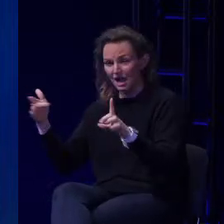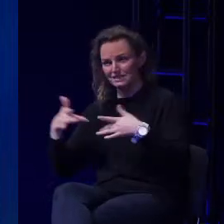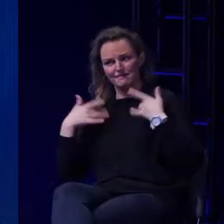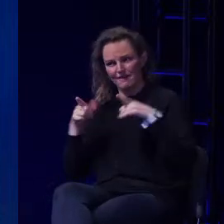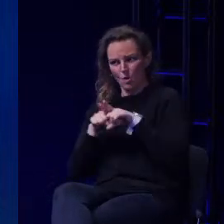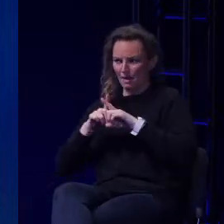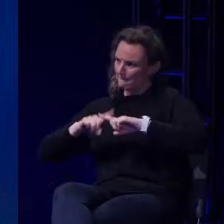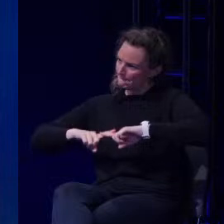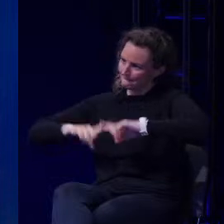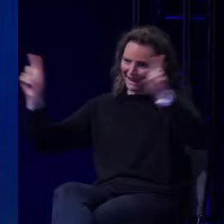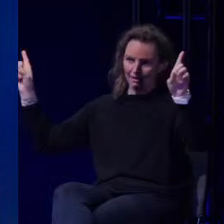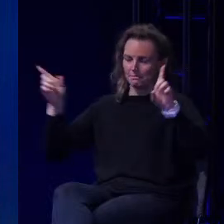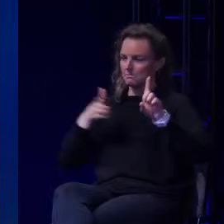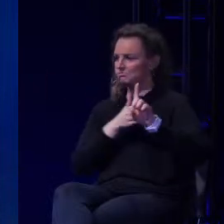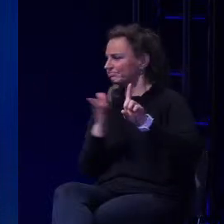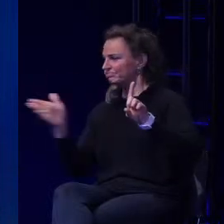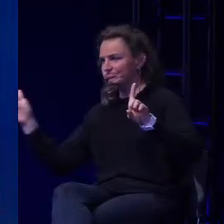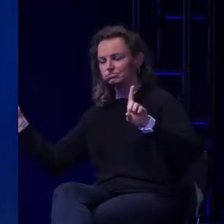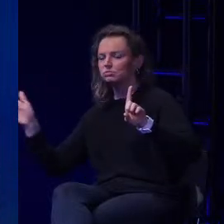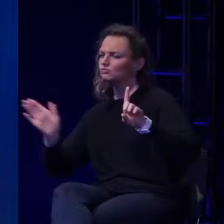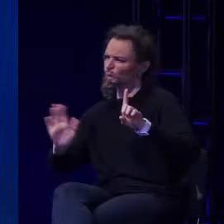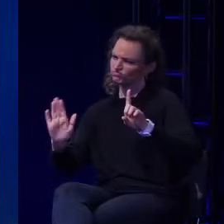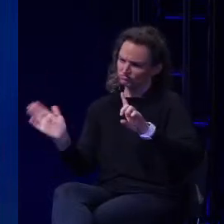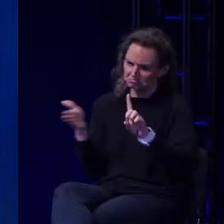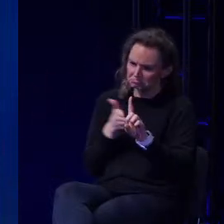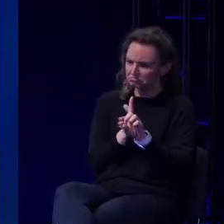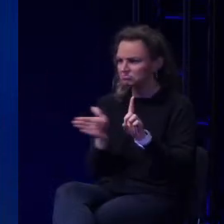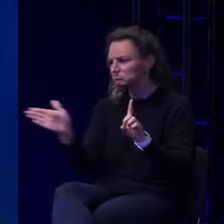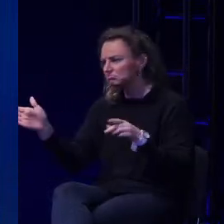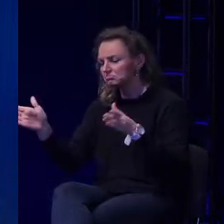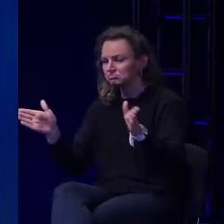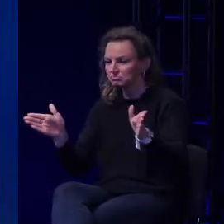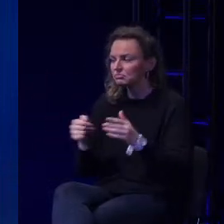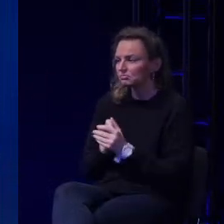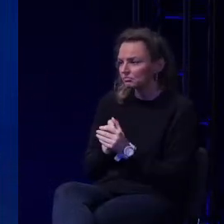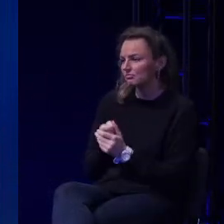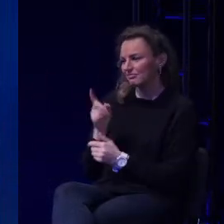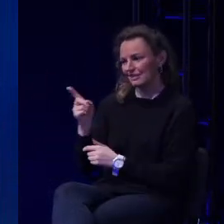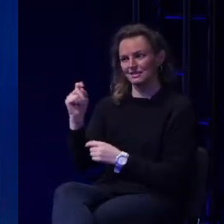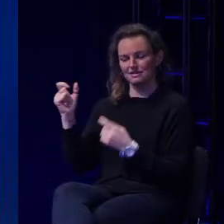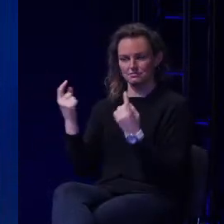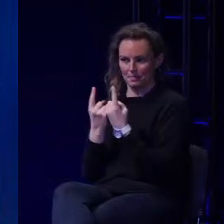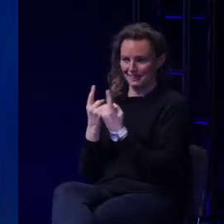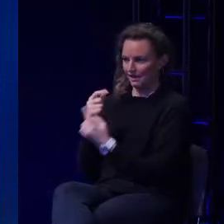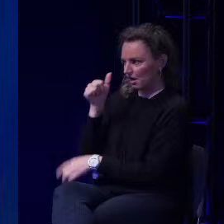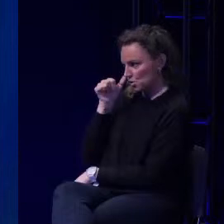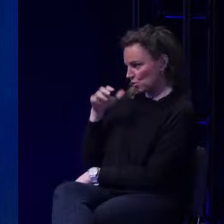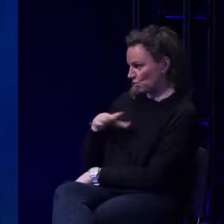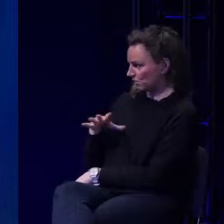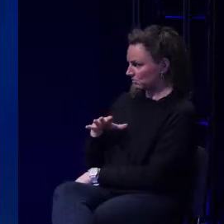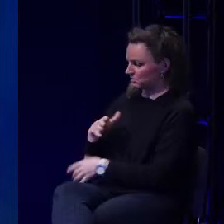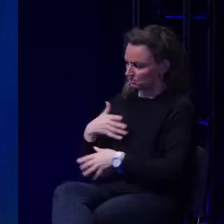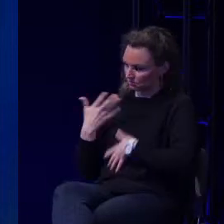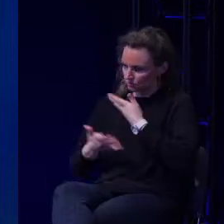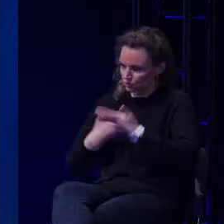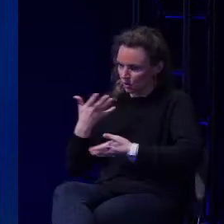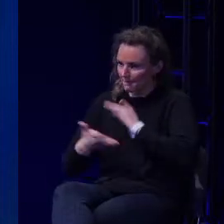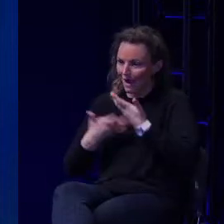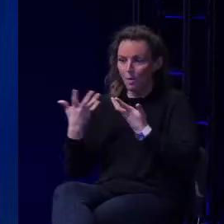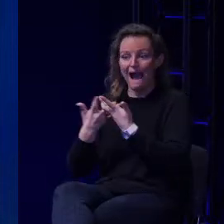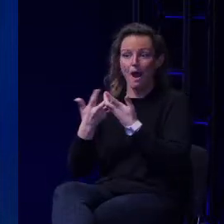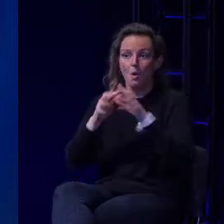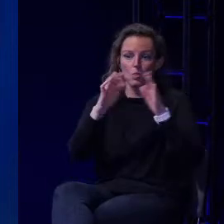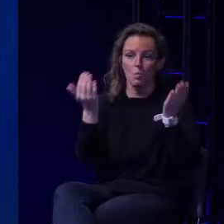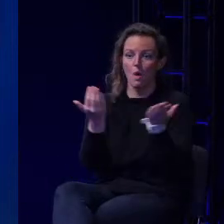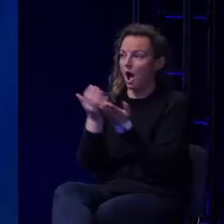away at all. And I think, you know, that's something that I know you want us to talk about is the way the worlds overlap. And